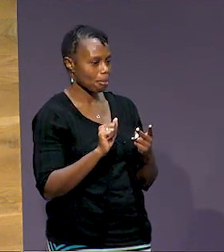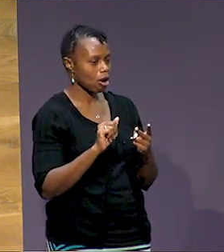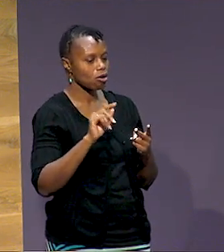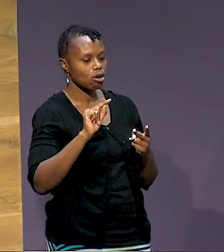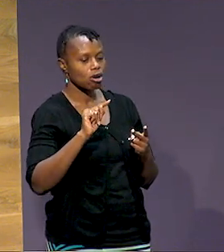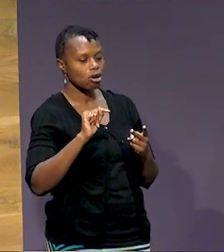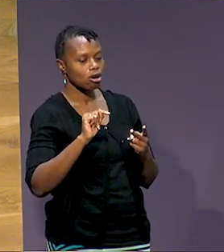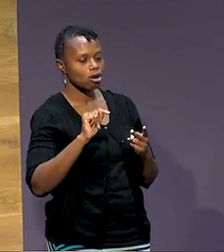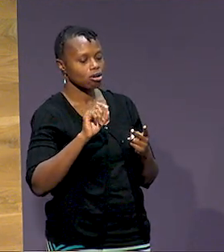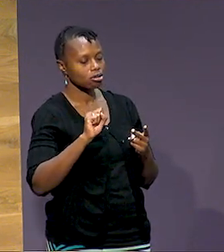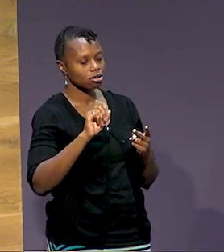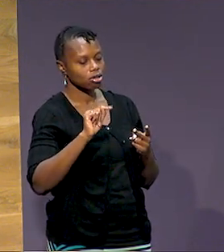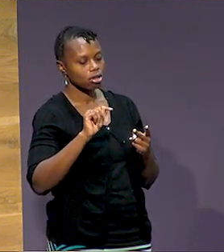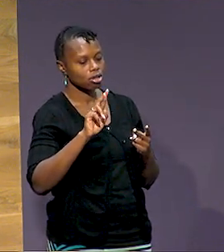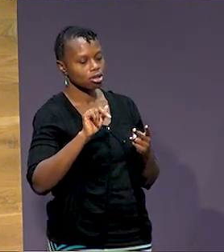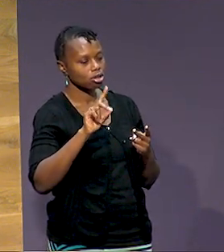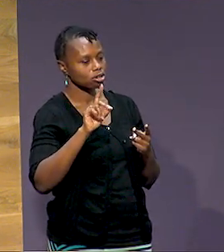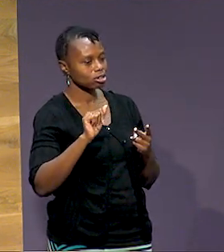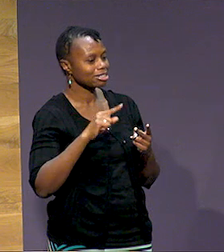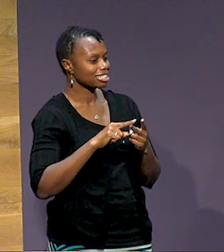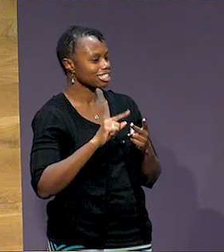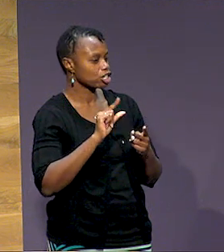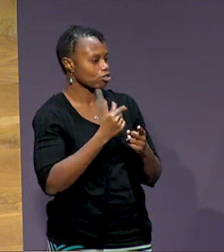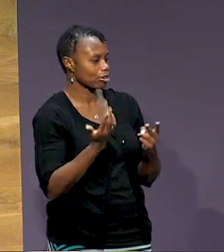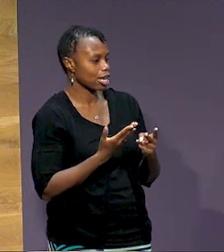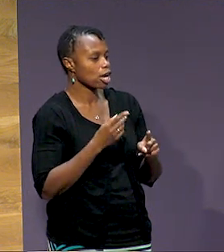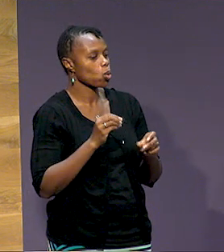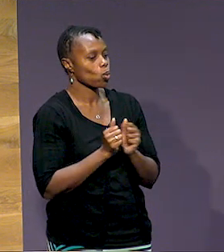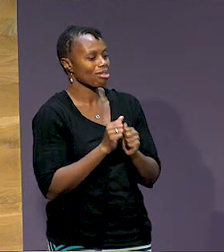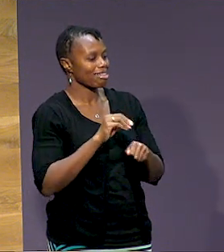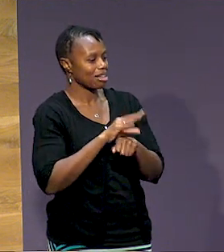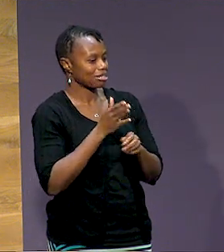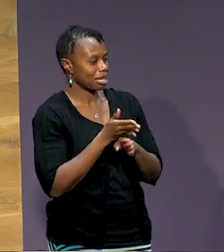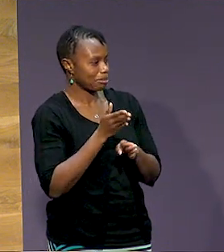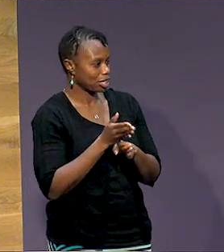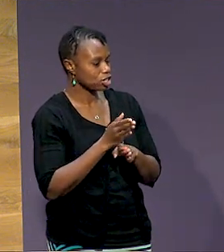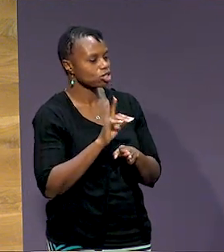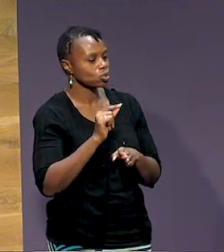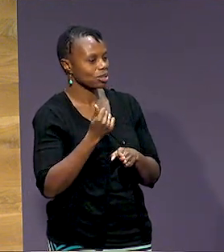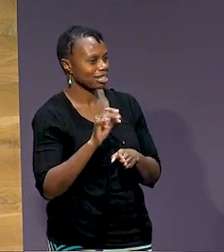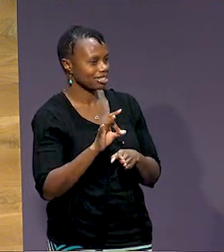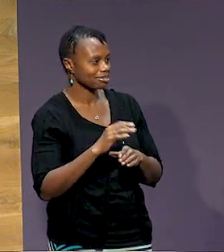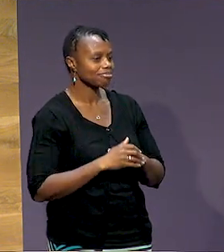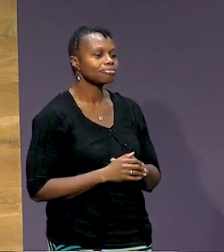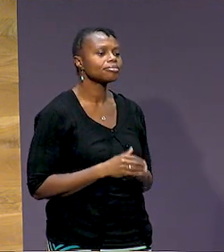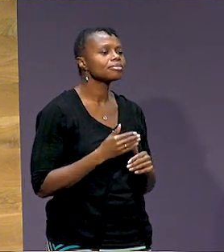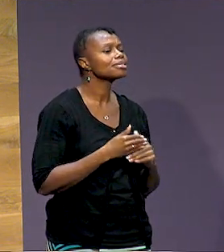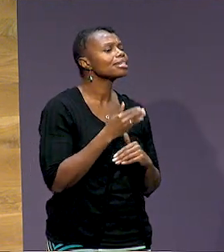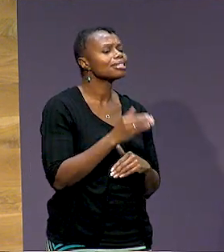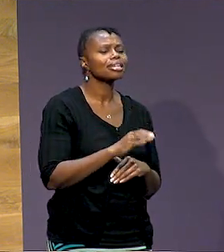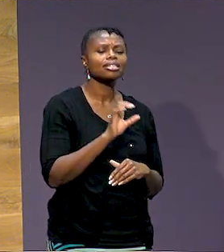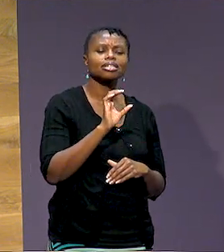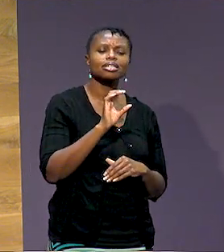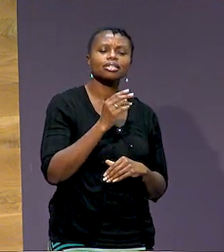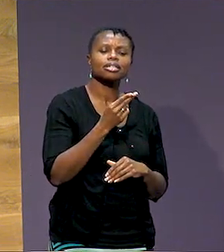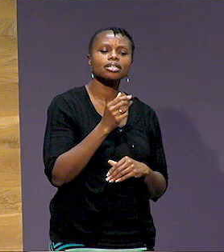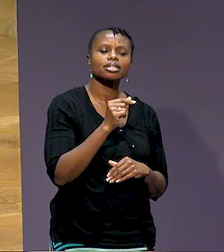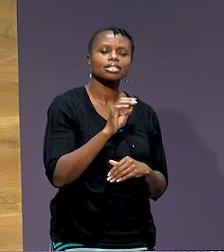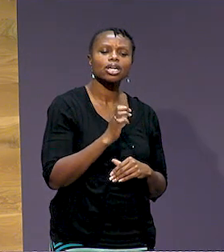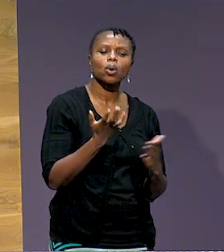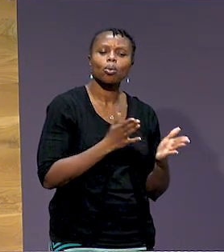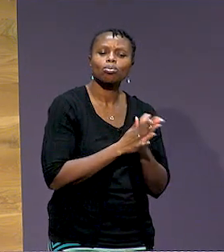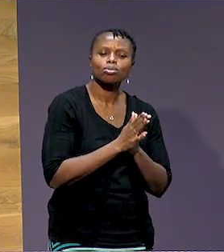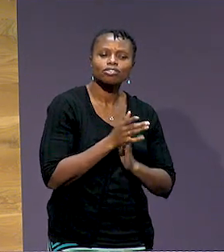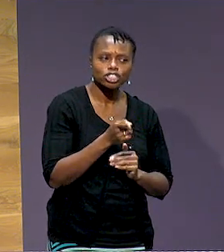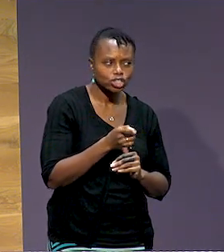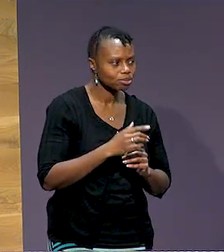grad that also graduated in 2018. Great, thanks. Chase, please. What motivated you? Yeah, so